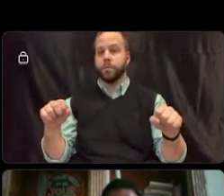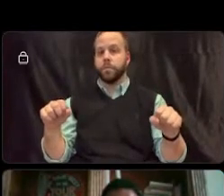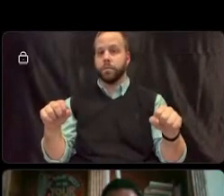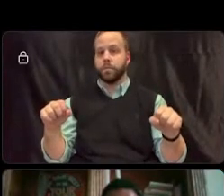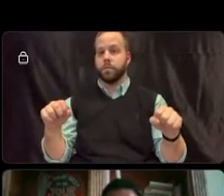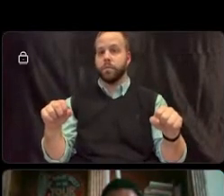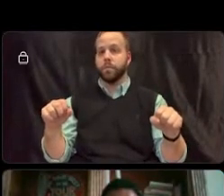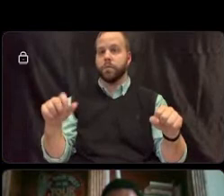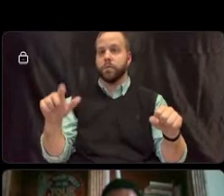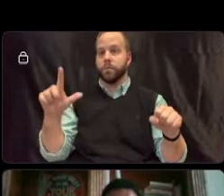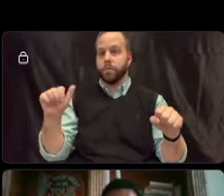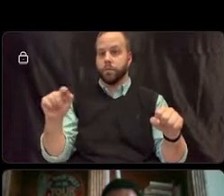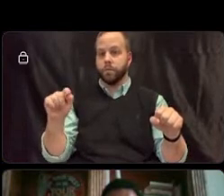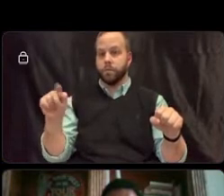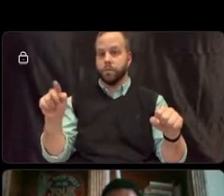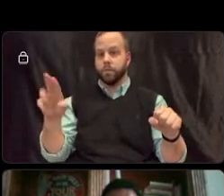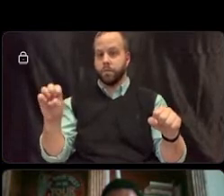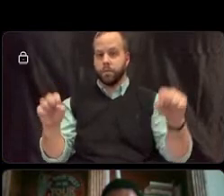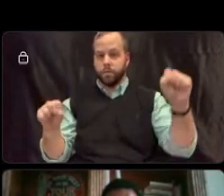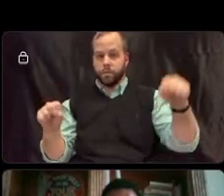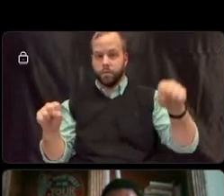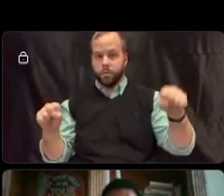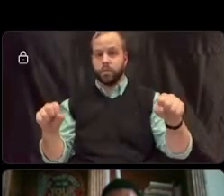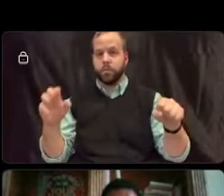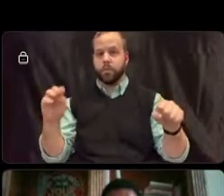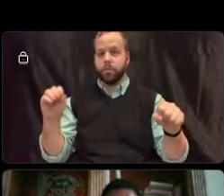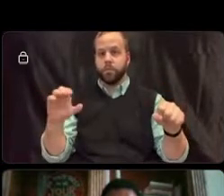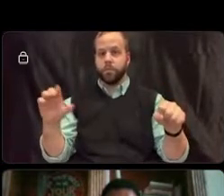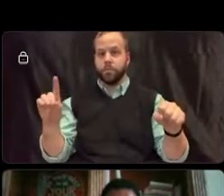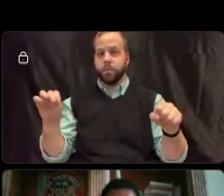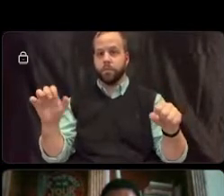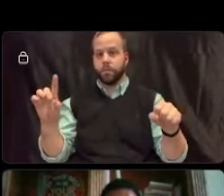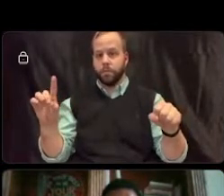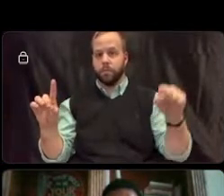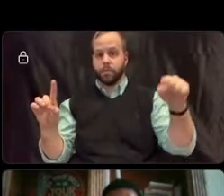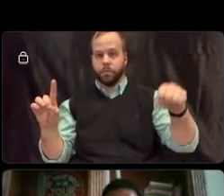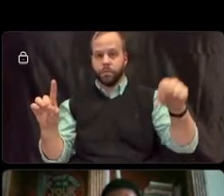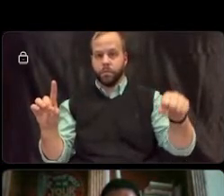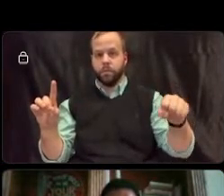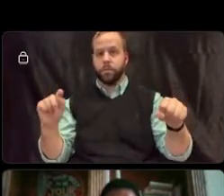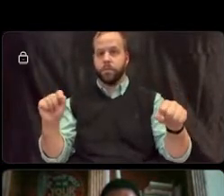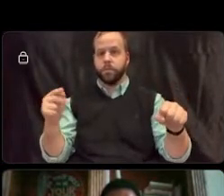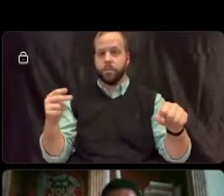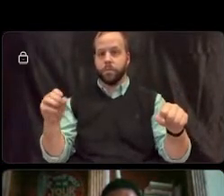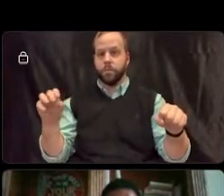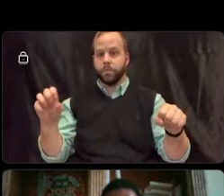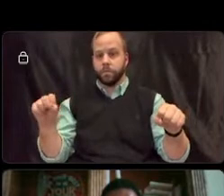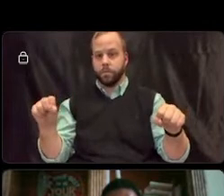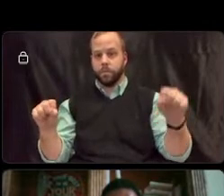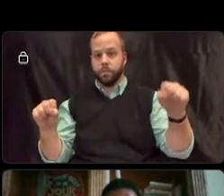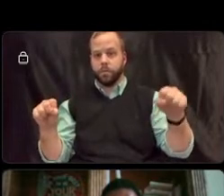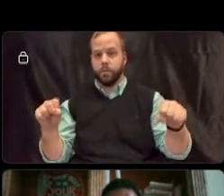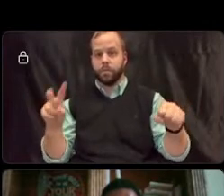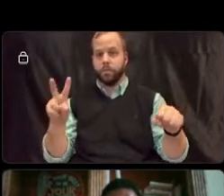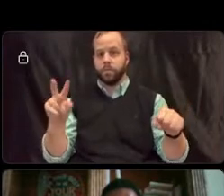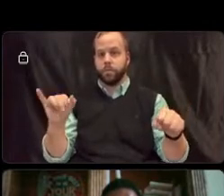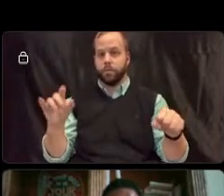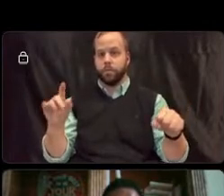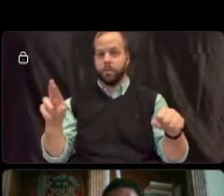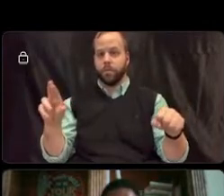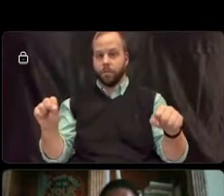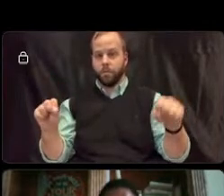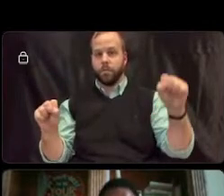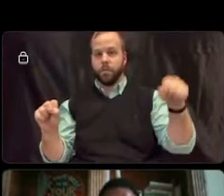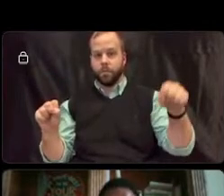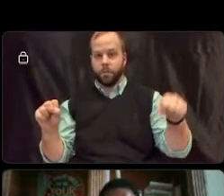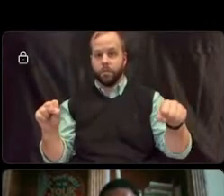Yes. McDonald, Yes. Thomas, Yes. Vickers,